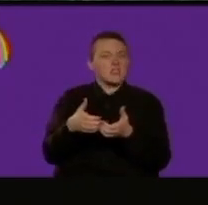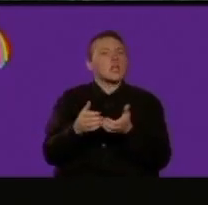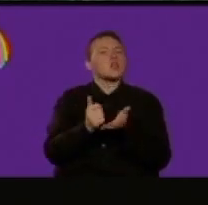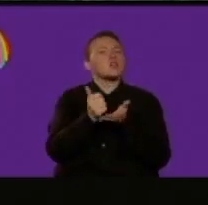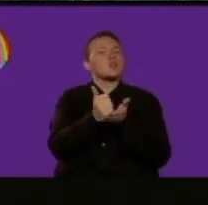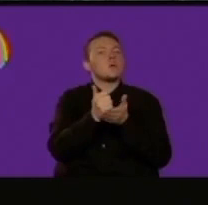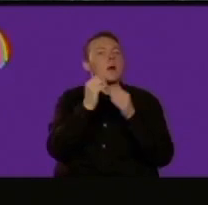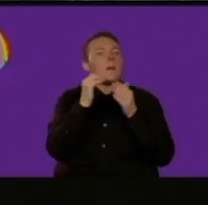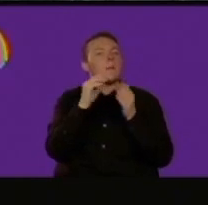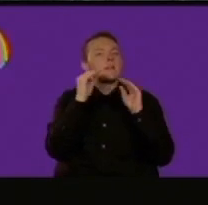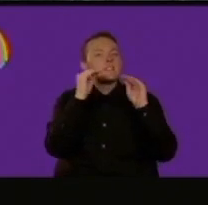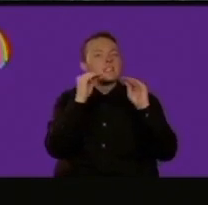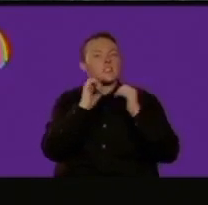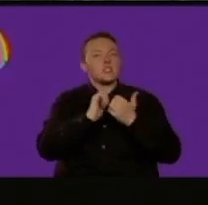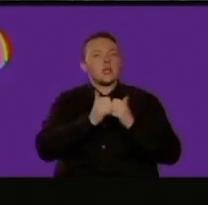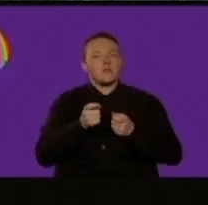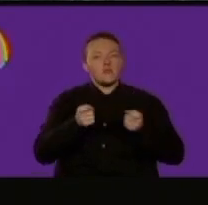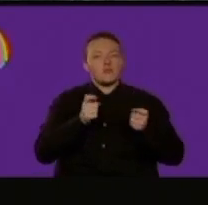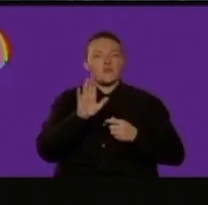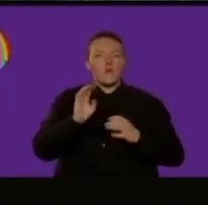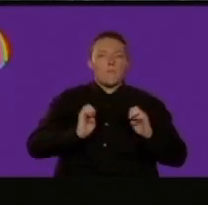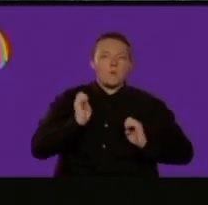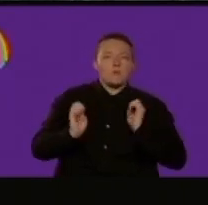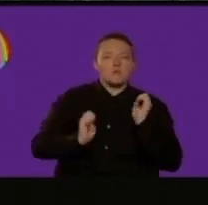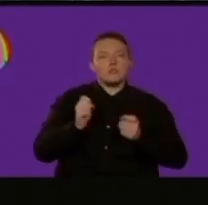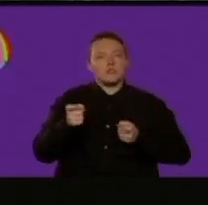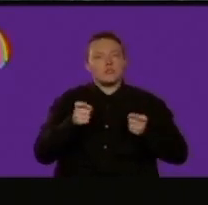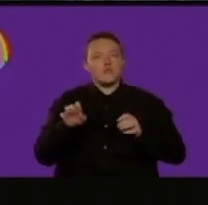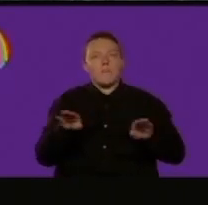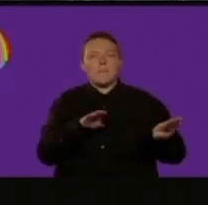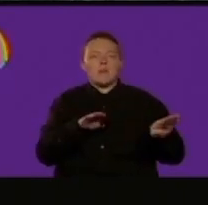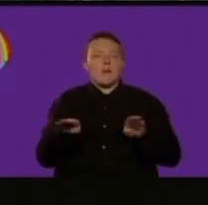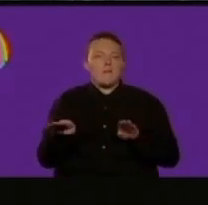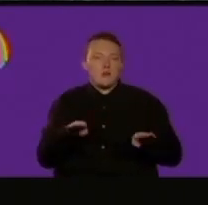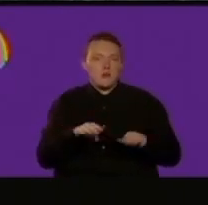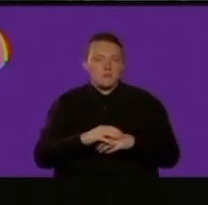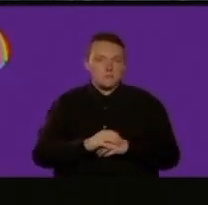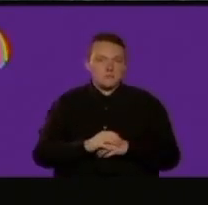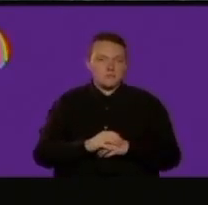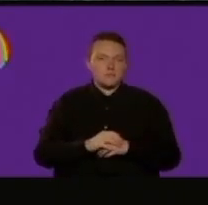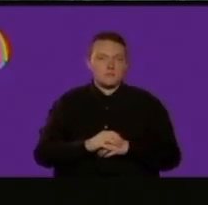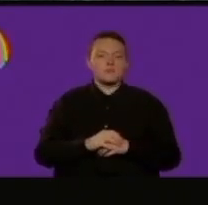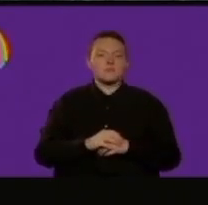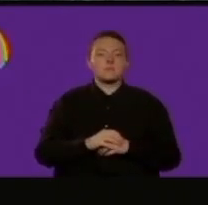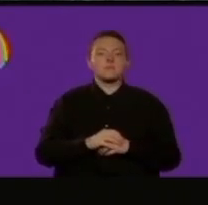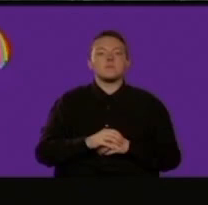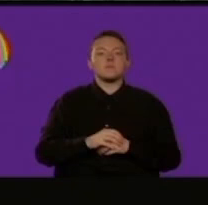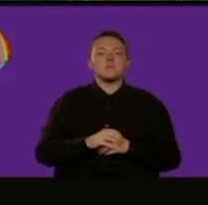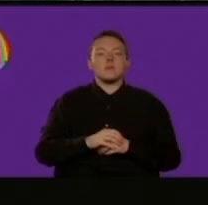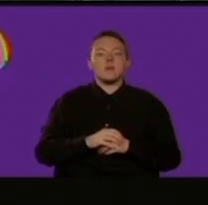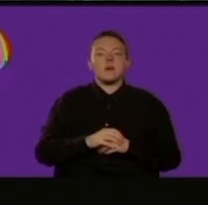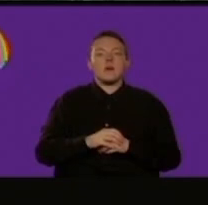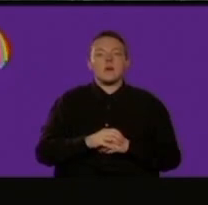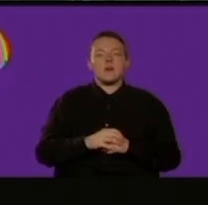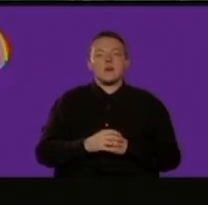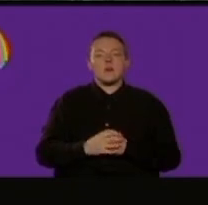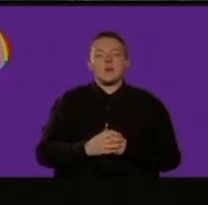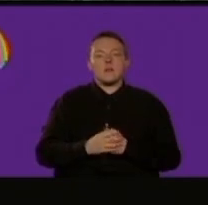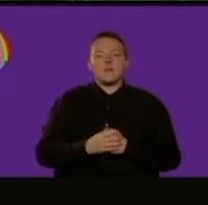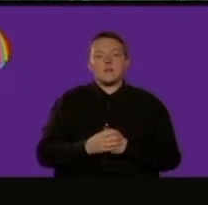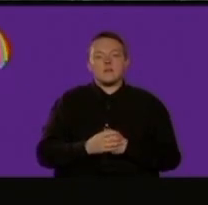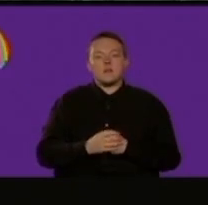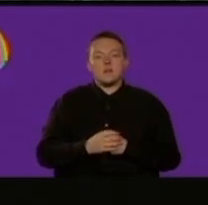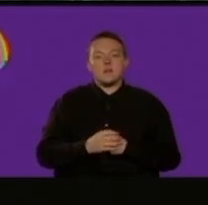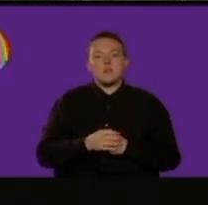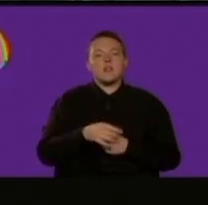Avery did some research on sea monsters and took notes about. Oh, sorry. There's supposed